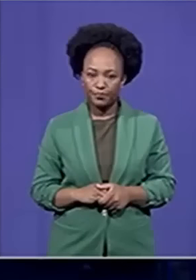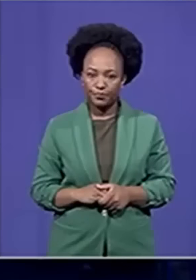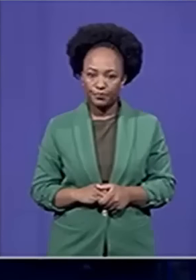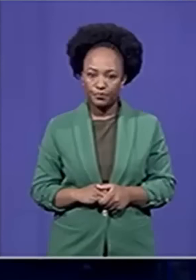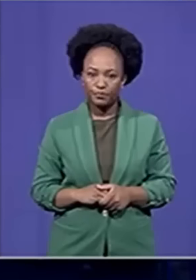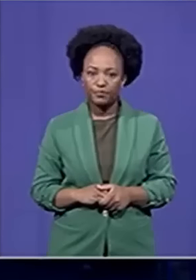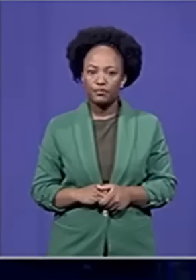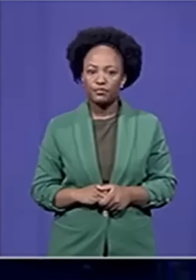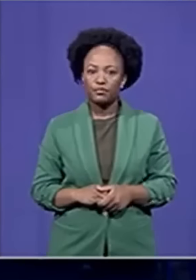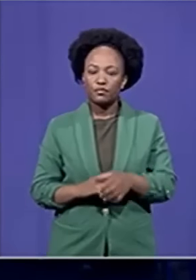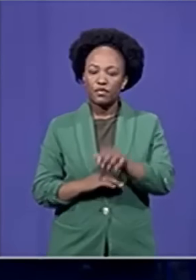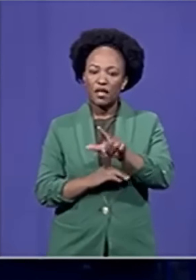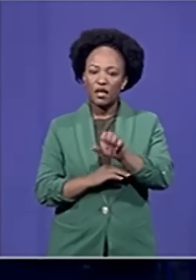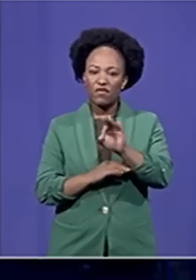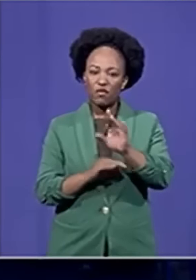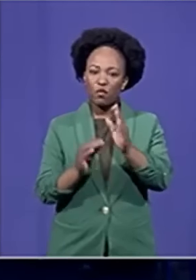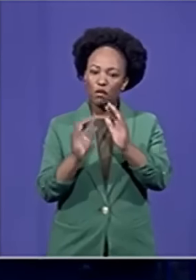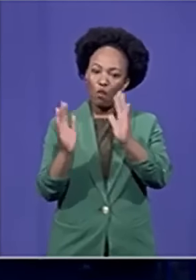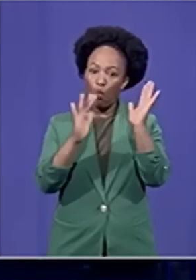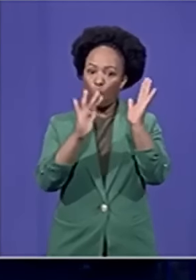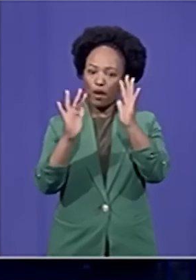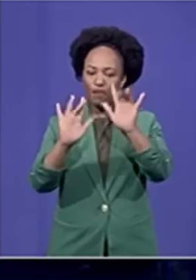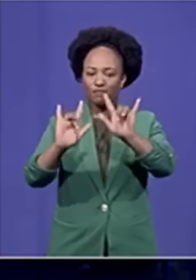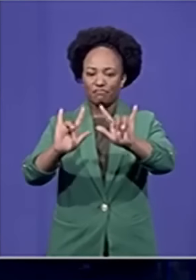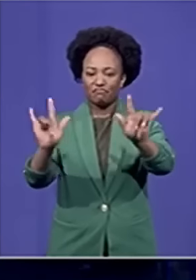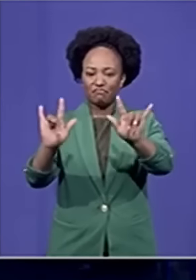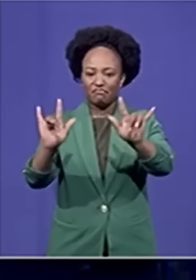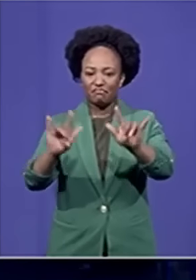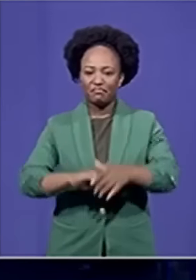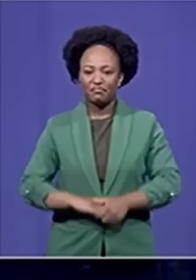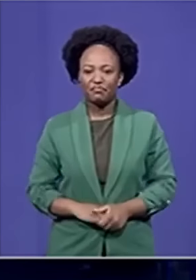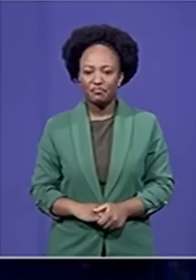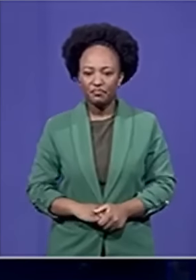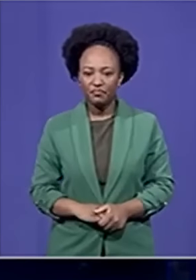Mwe lefumuteng wa latela ka bolipi ke o taba.